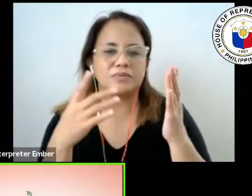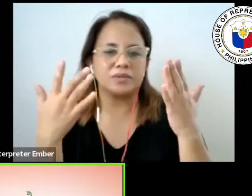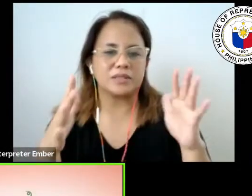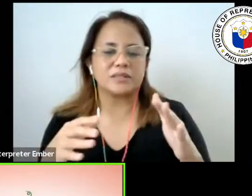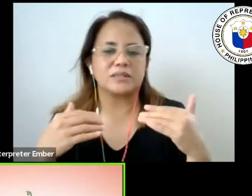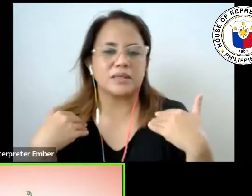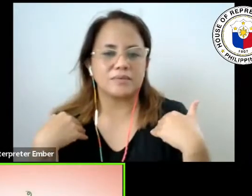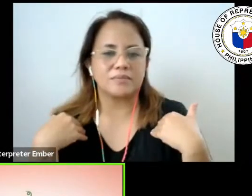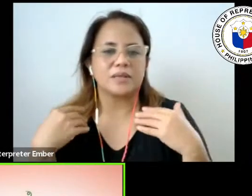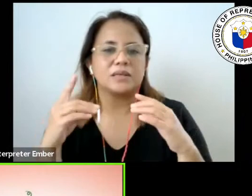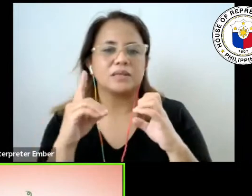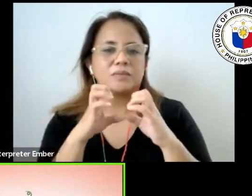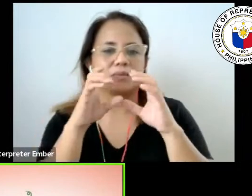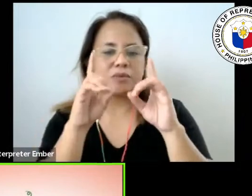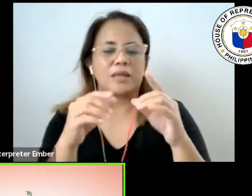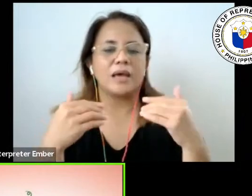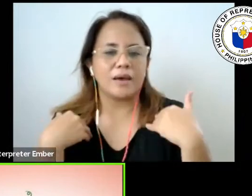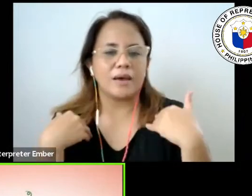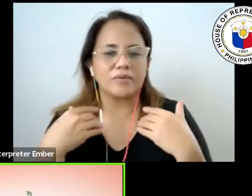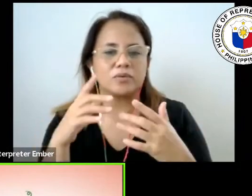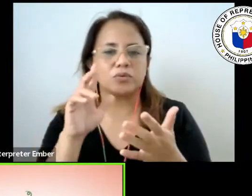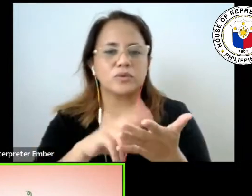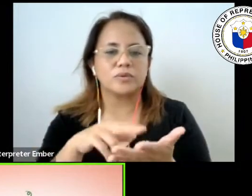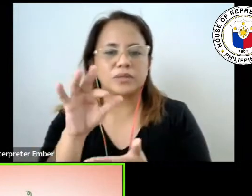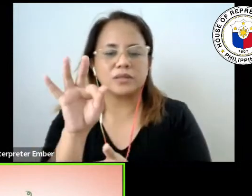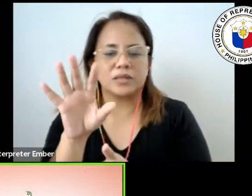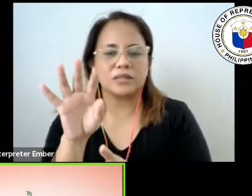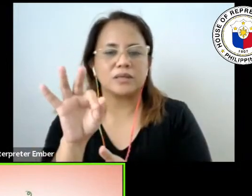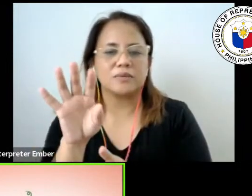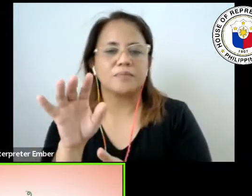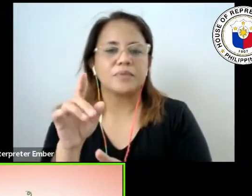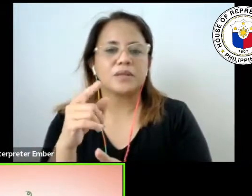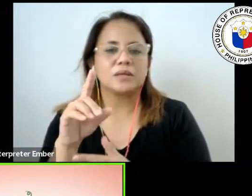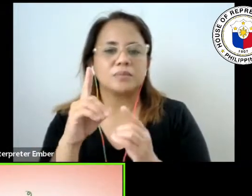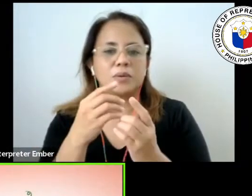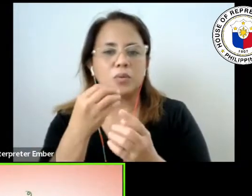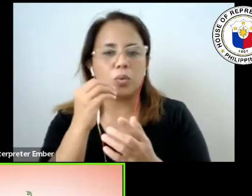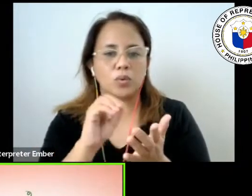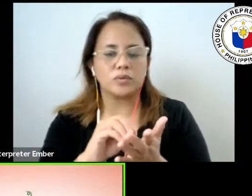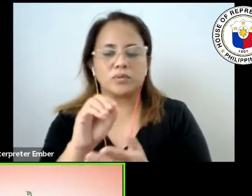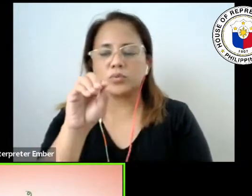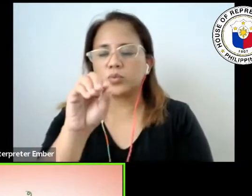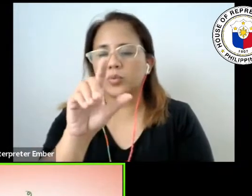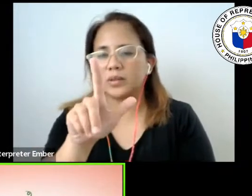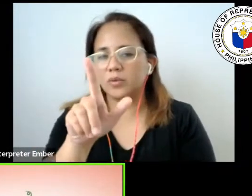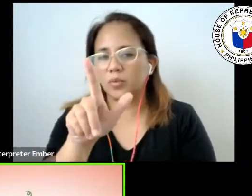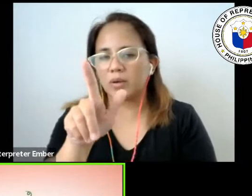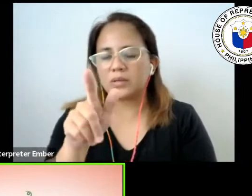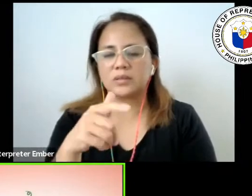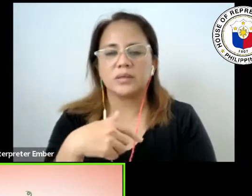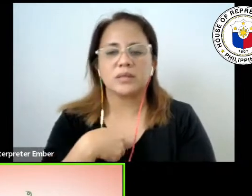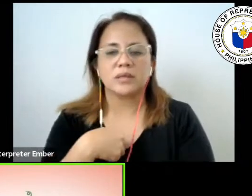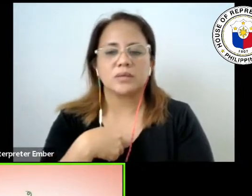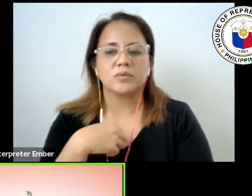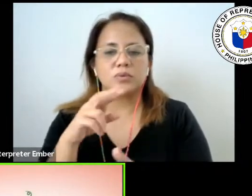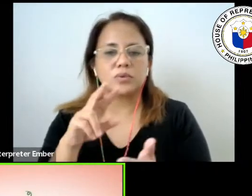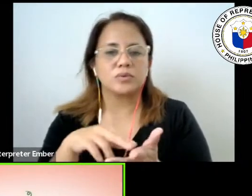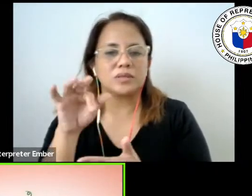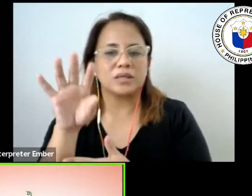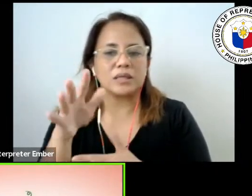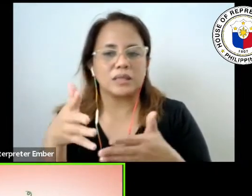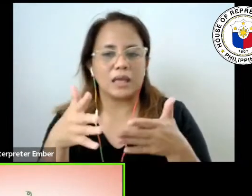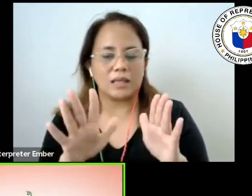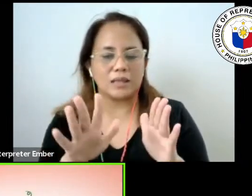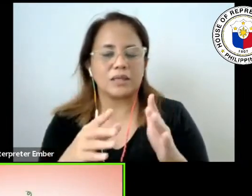that DepEd has issued in 2019. So that is DepEd Order 21, series in 2019. It allows